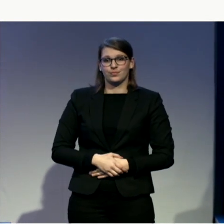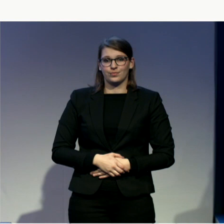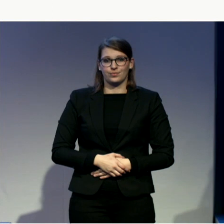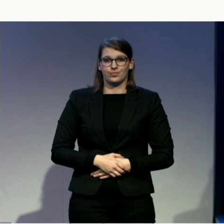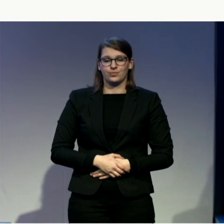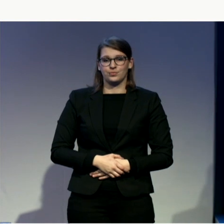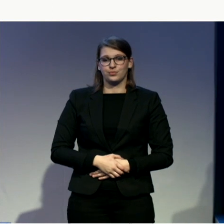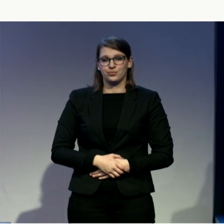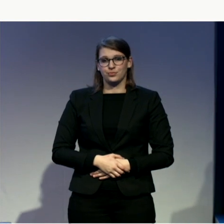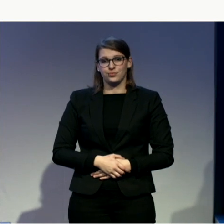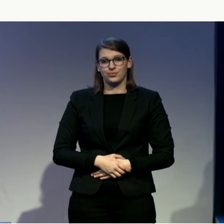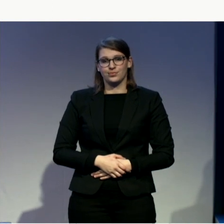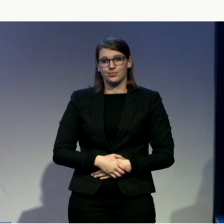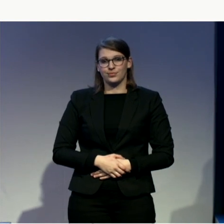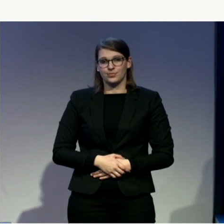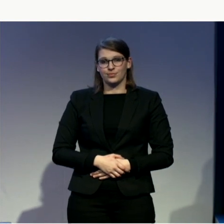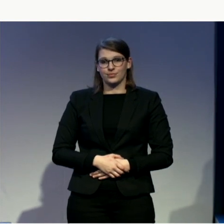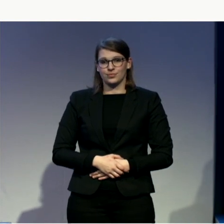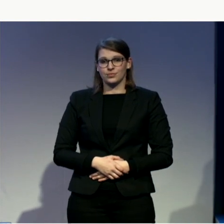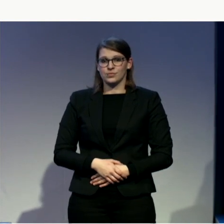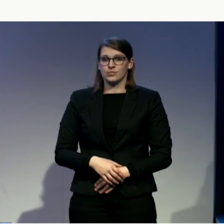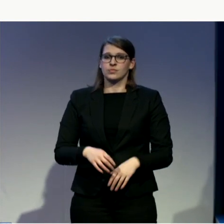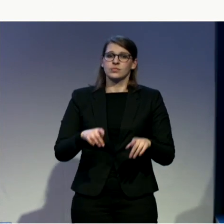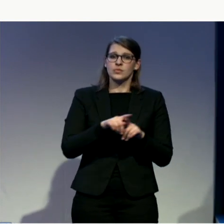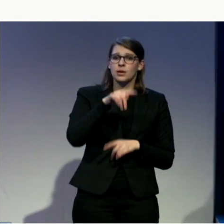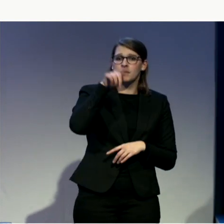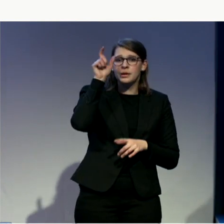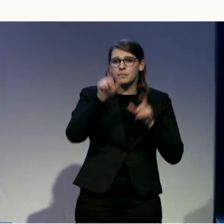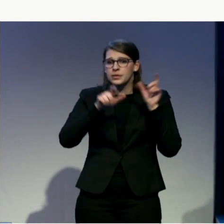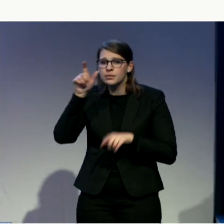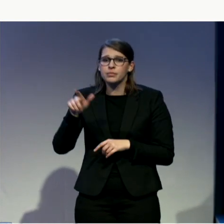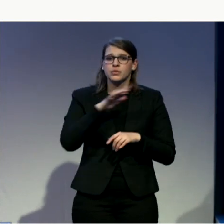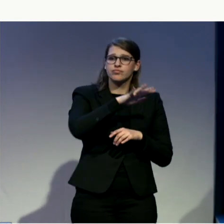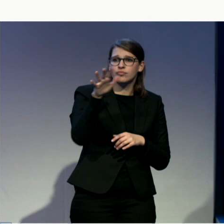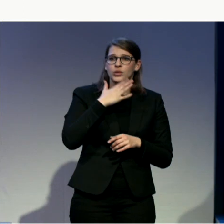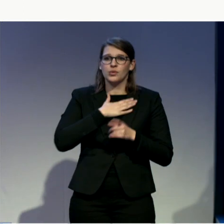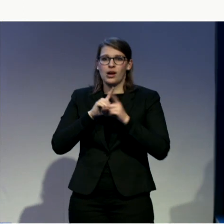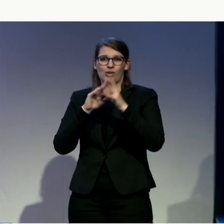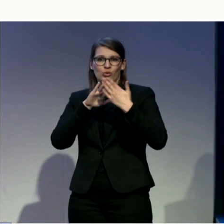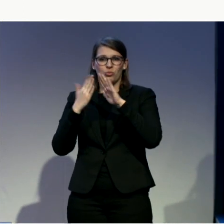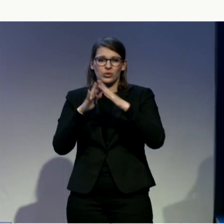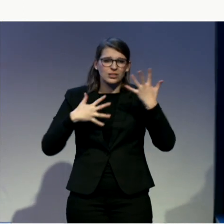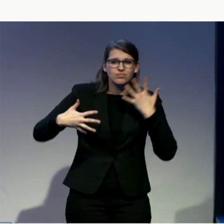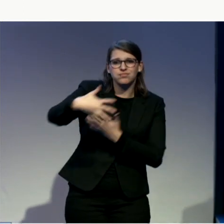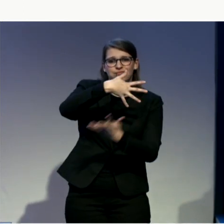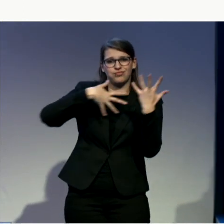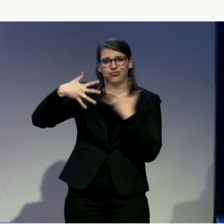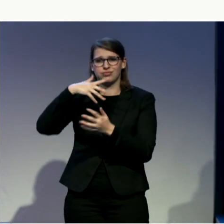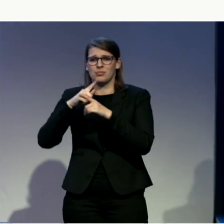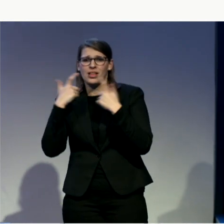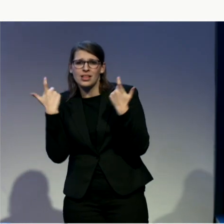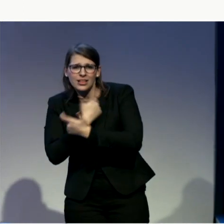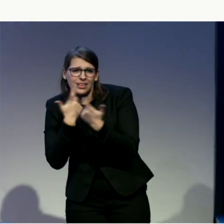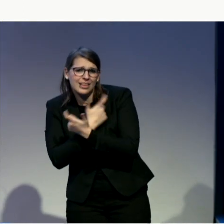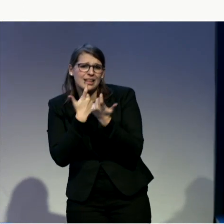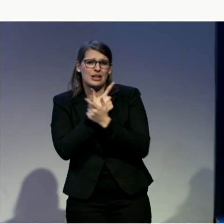add to the society, whether it's entertaining or changing lives. Because most of the time it's a very difficult question